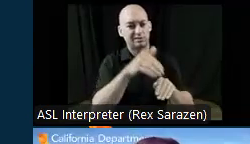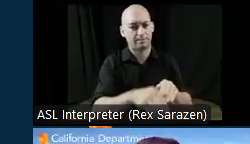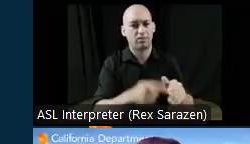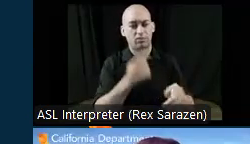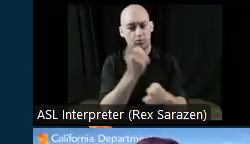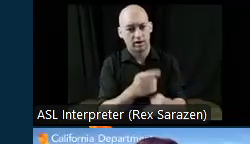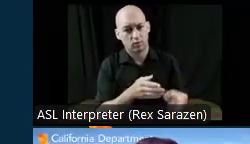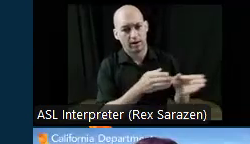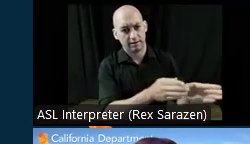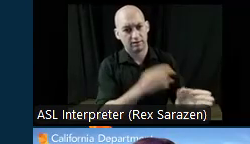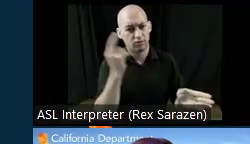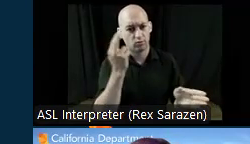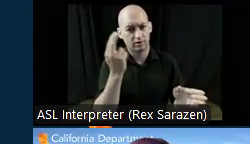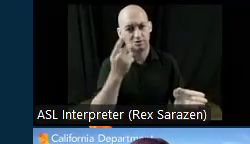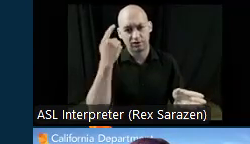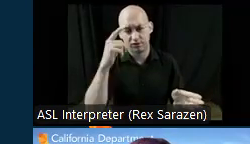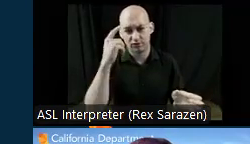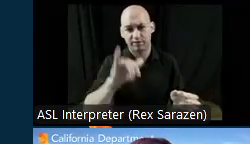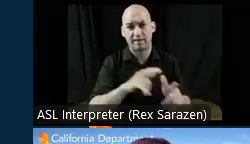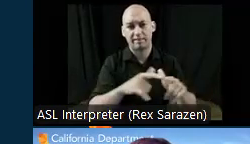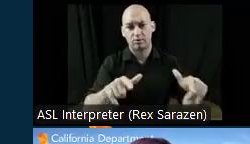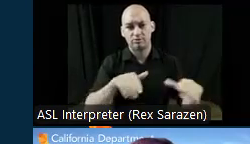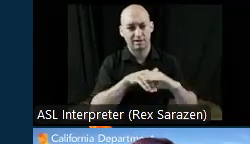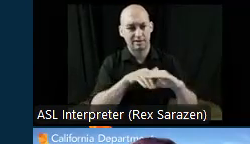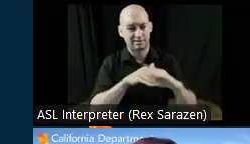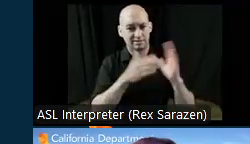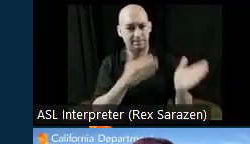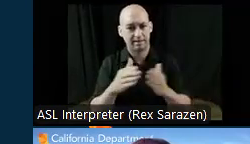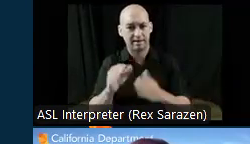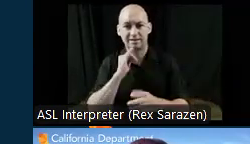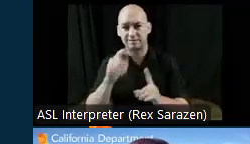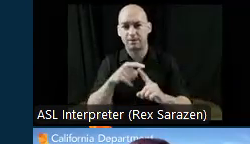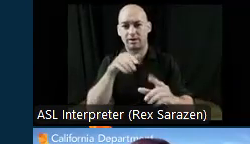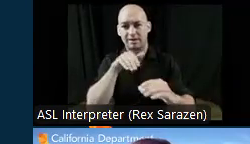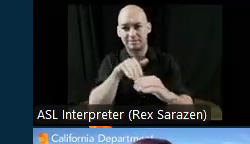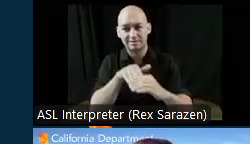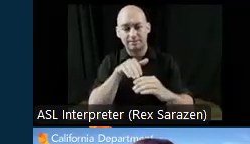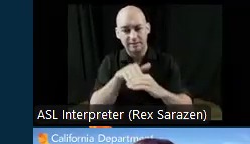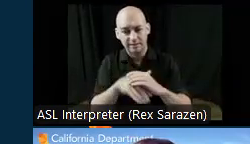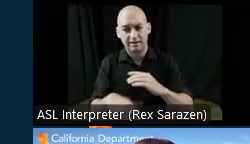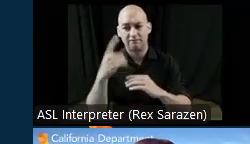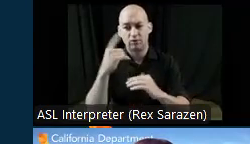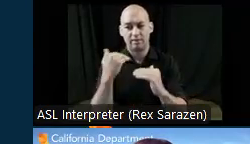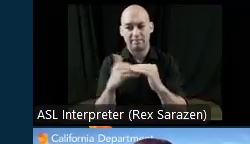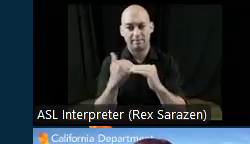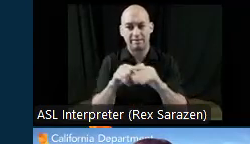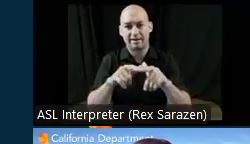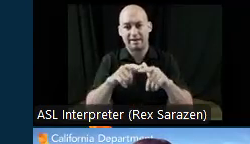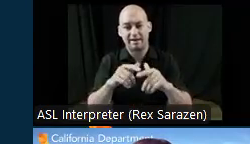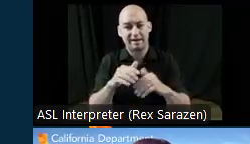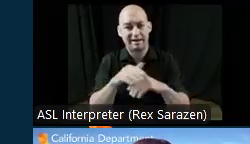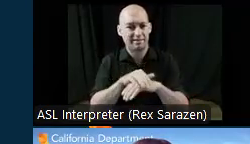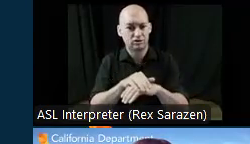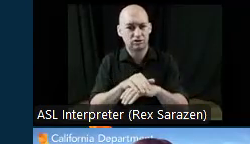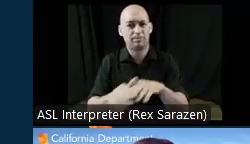And the purpose of the language access plan is all about accessibility for limited English proficient individuals